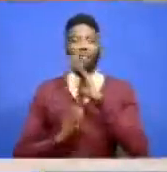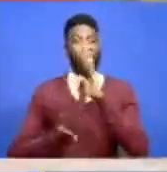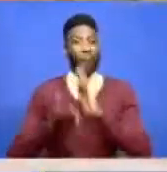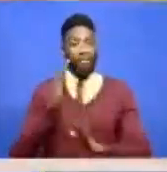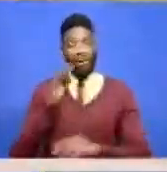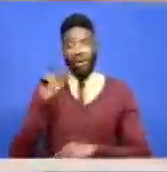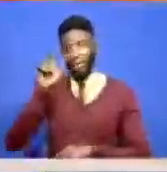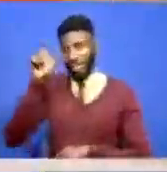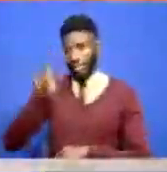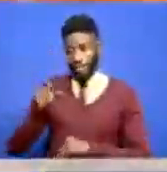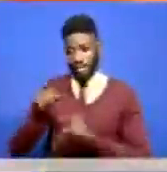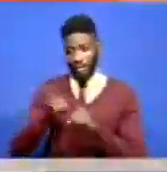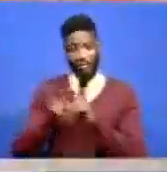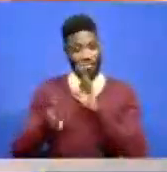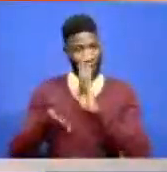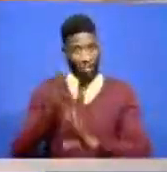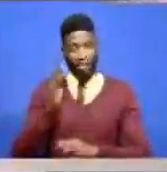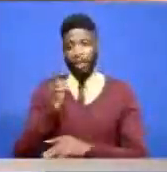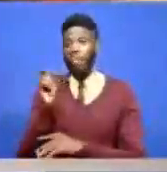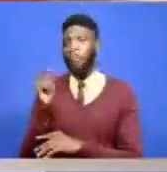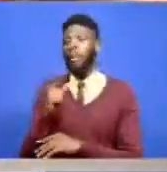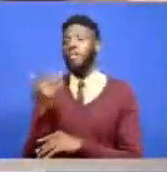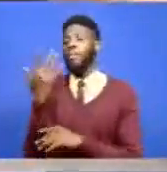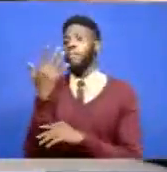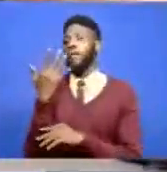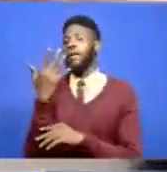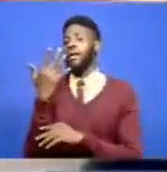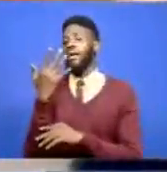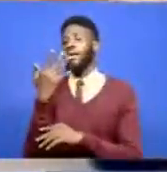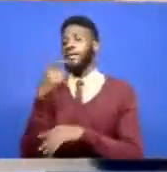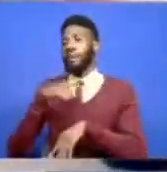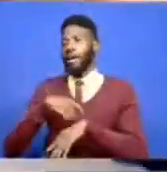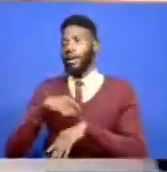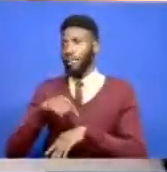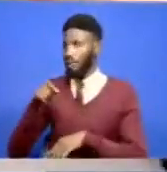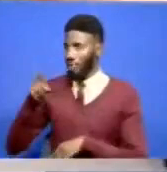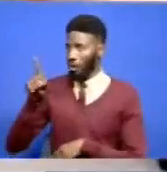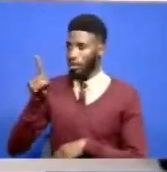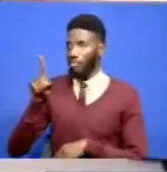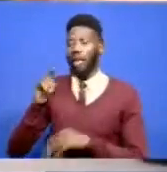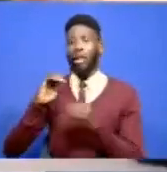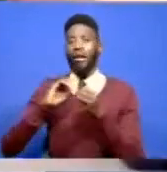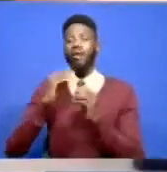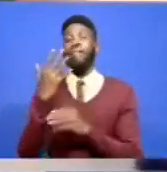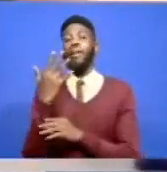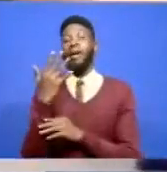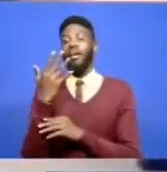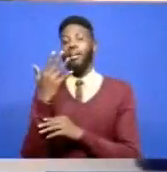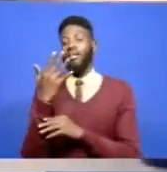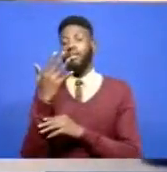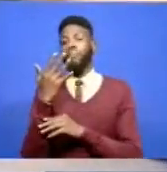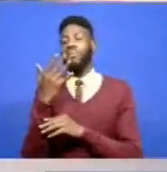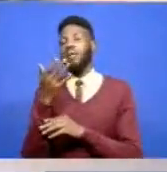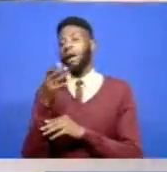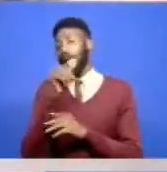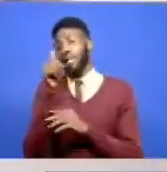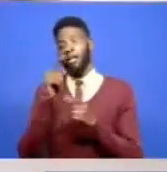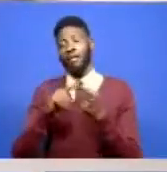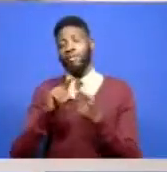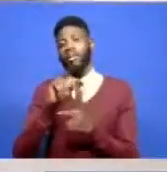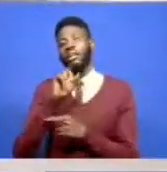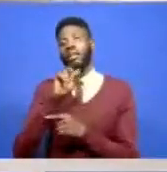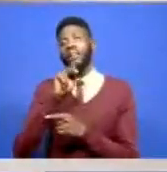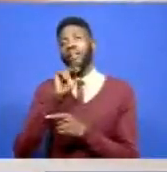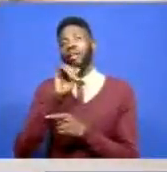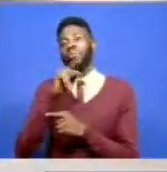marathon run in May. Ekiru is now the joint fifth fastest marathon of all time, behind Eliud Kipchoge, Kenenisa Bekele, Birhanu Legese